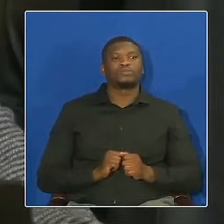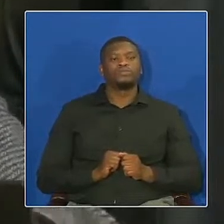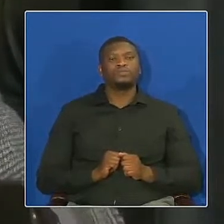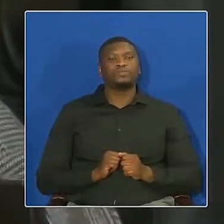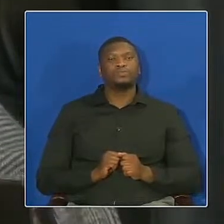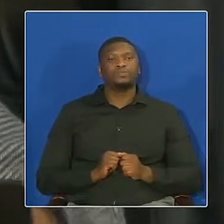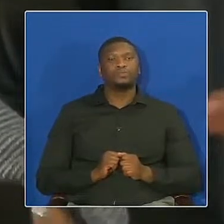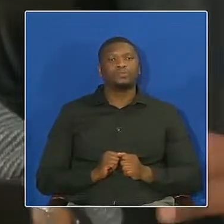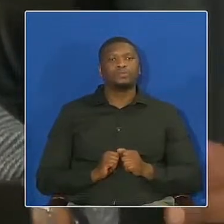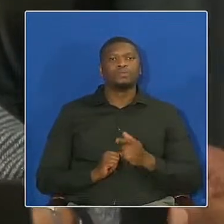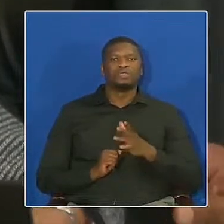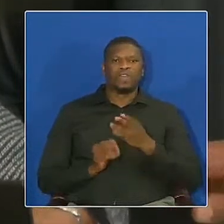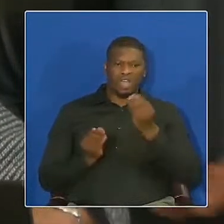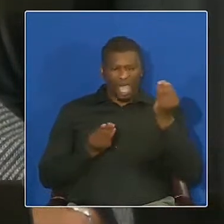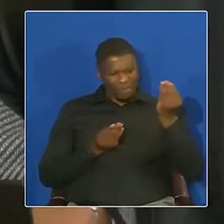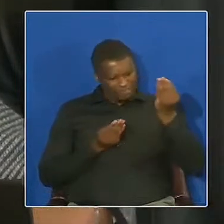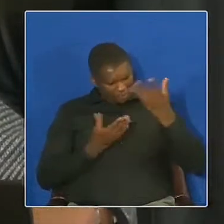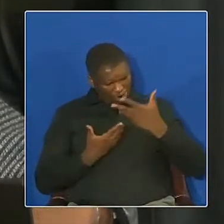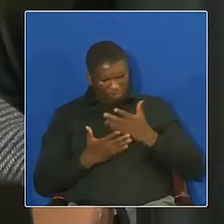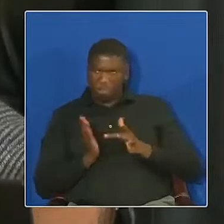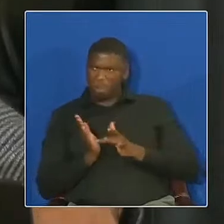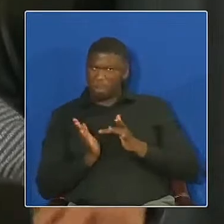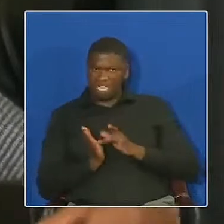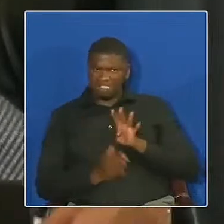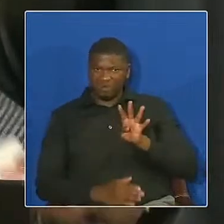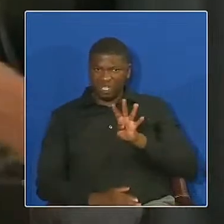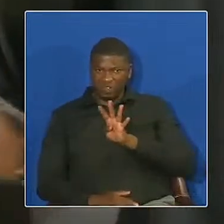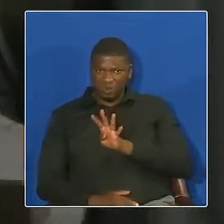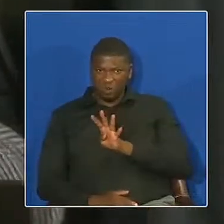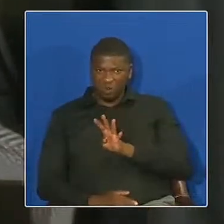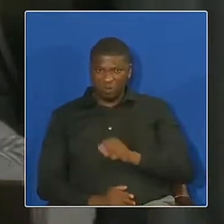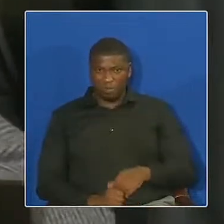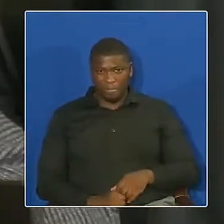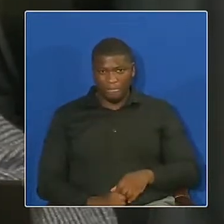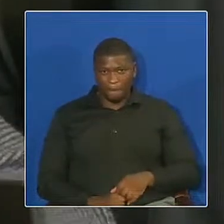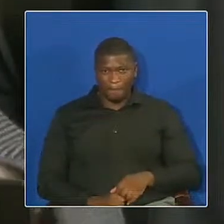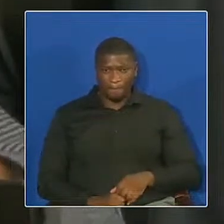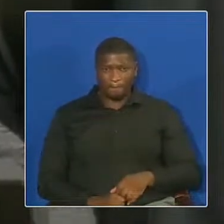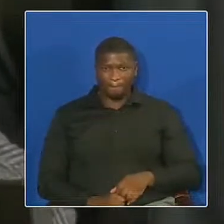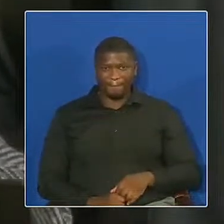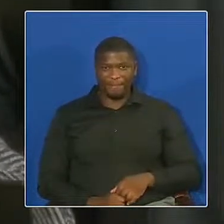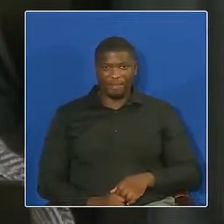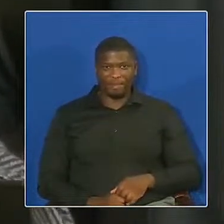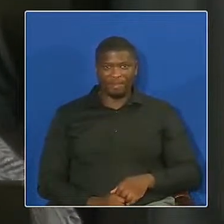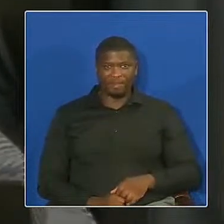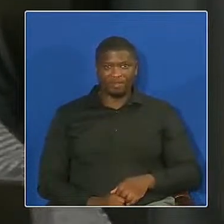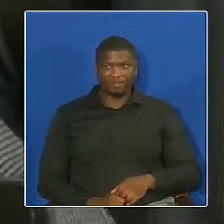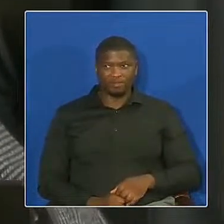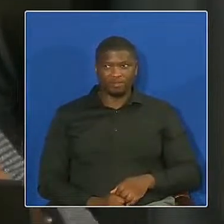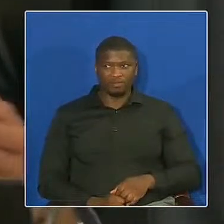I'm told it's page 44, if it helps.